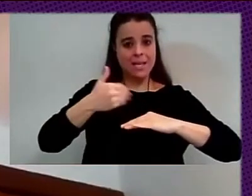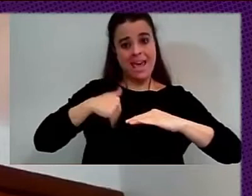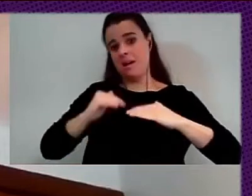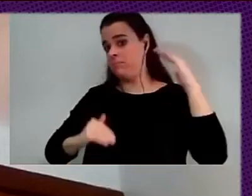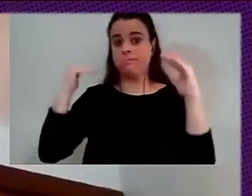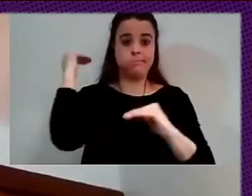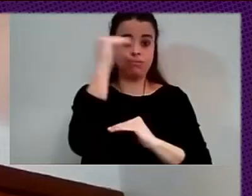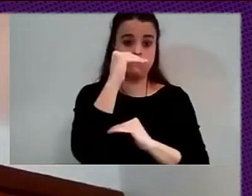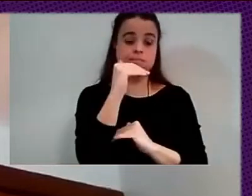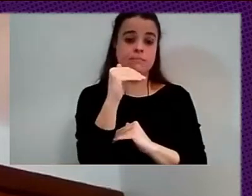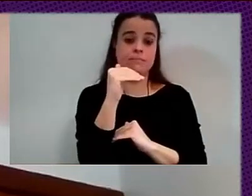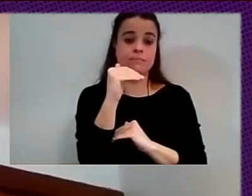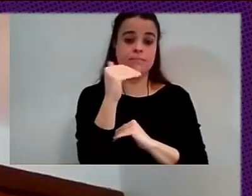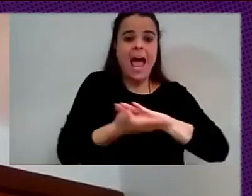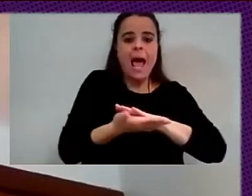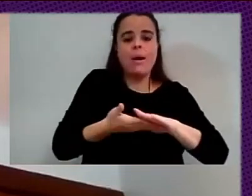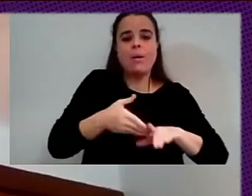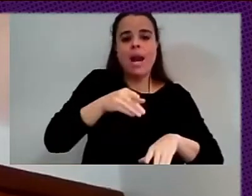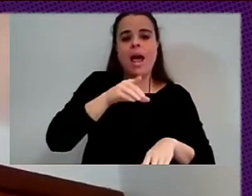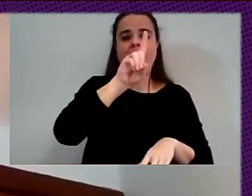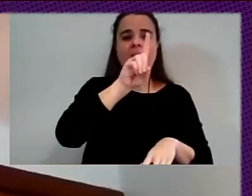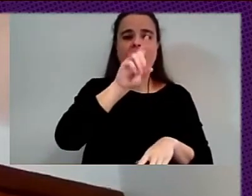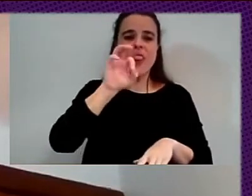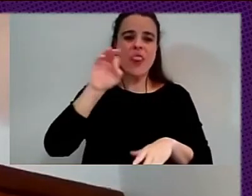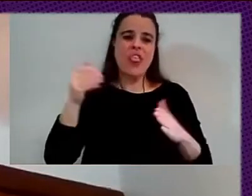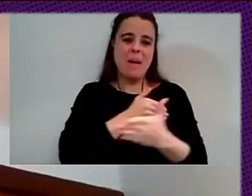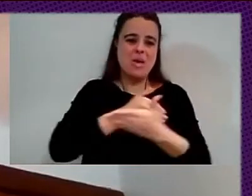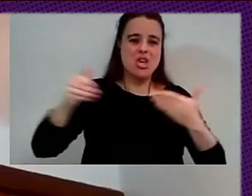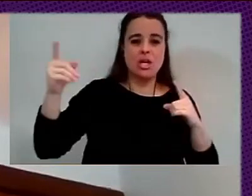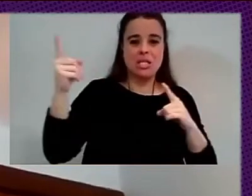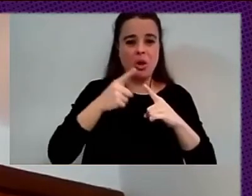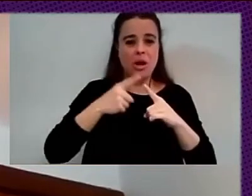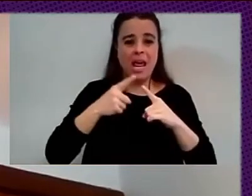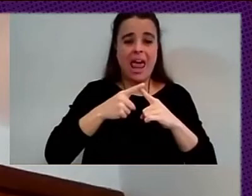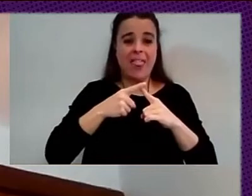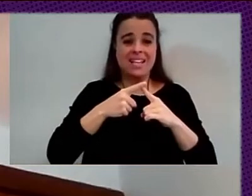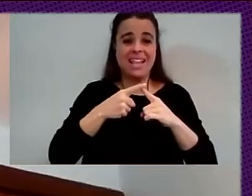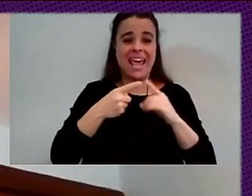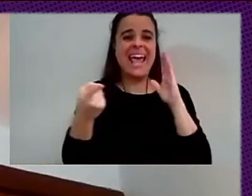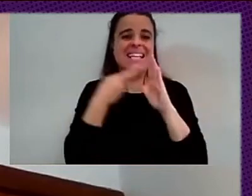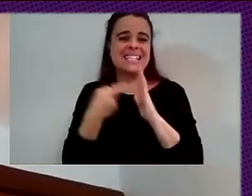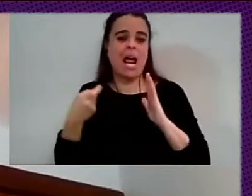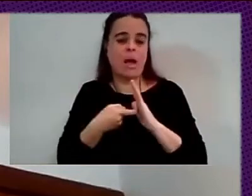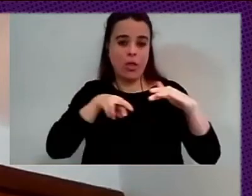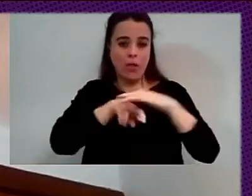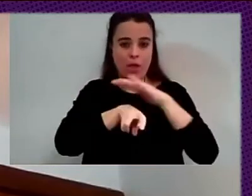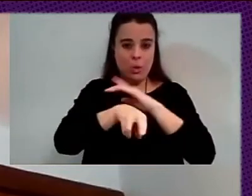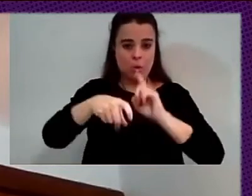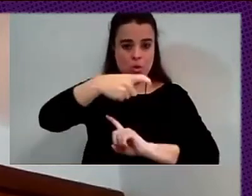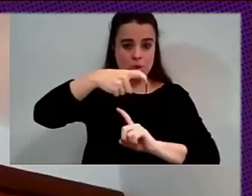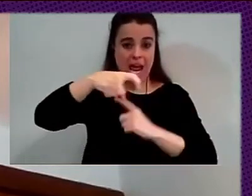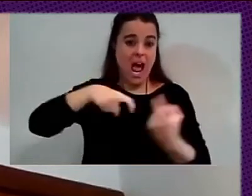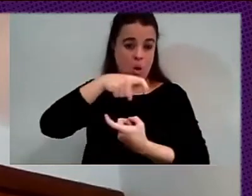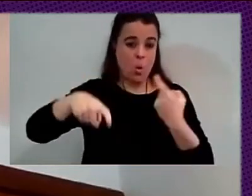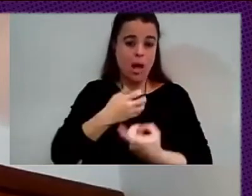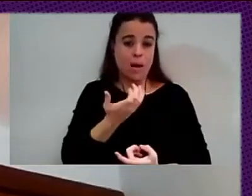aggregately across the world. Now, if we're going to look in a per person use,